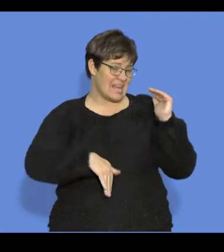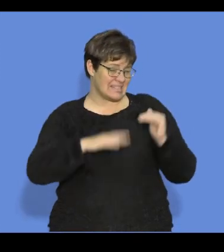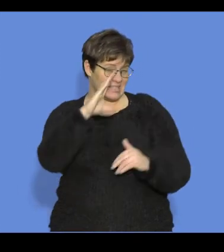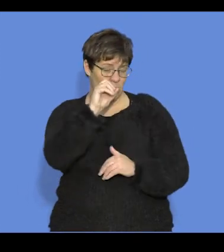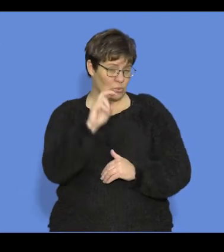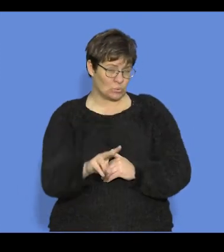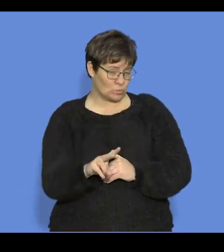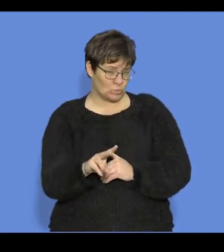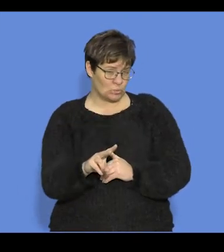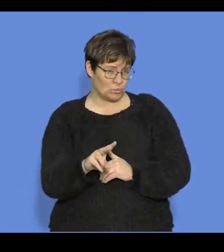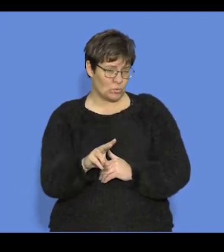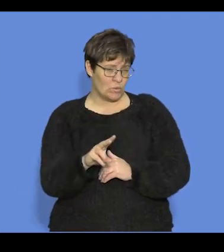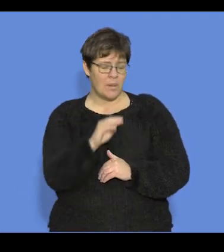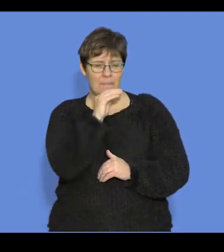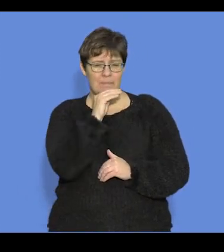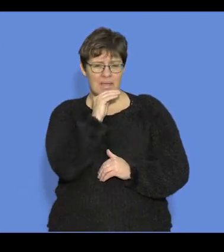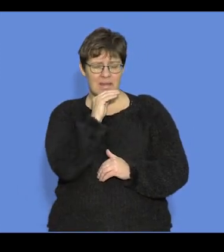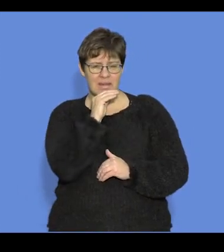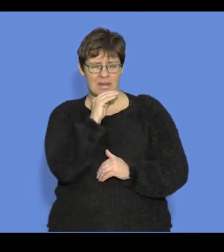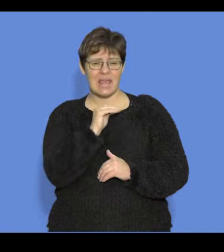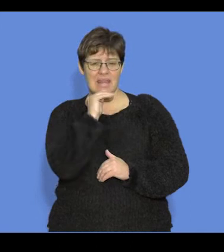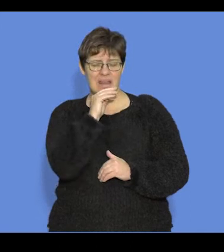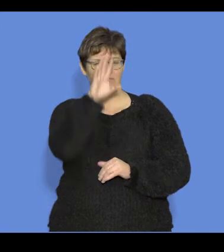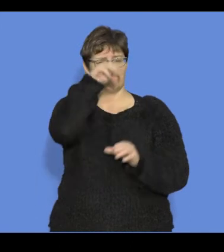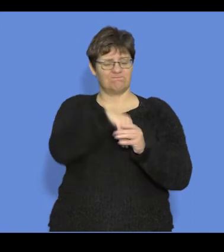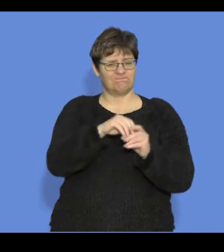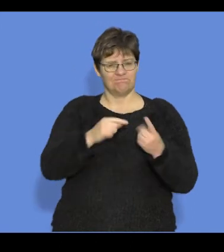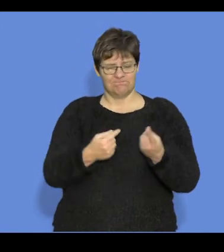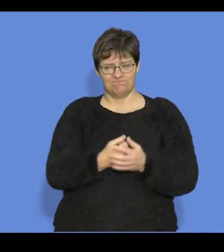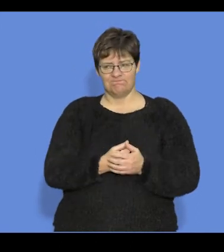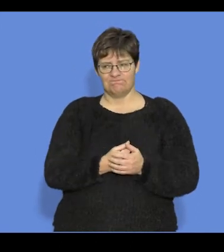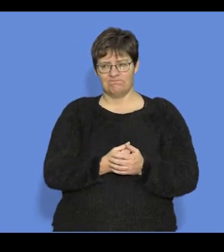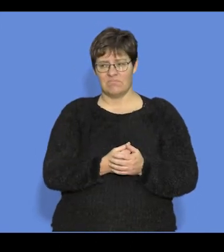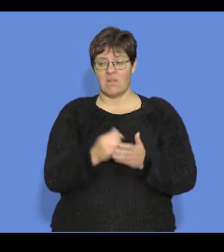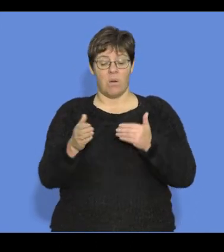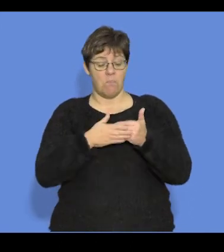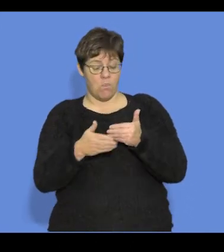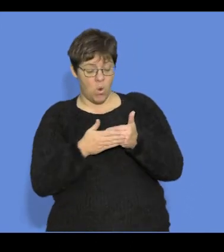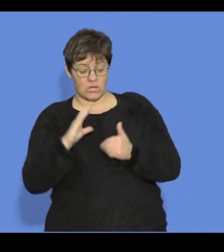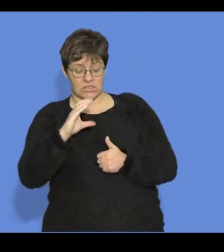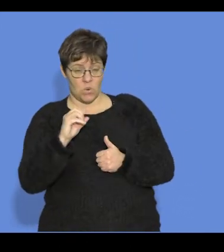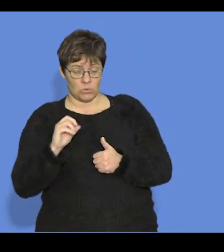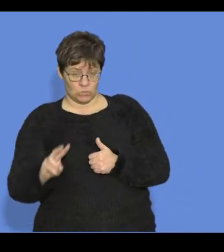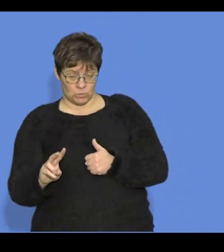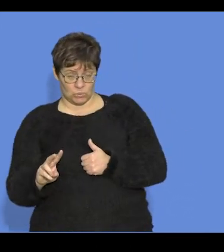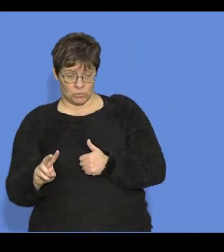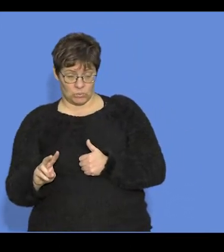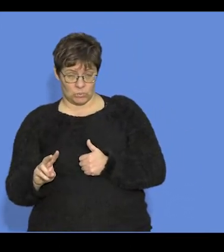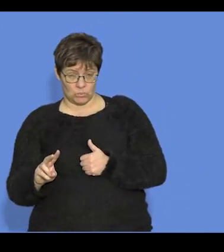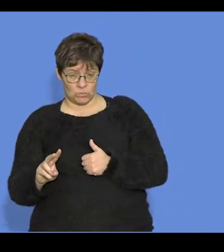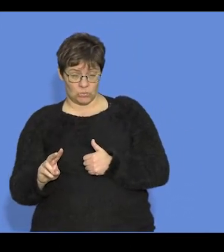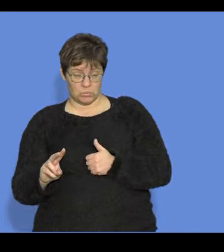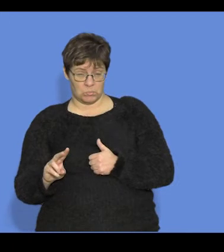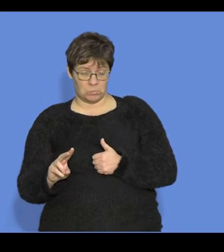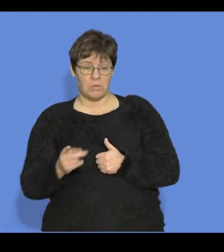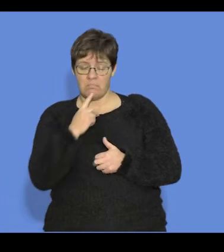it wouldn't be able to get in enough carbon dioxide. If it's got more carbon dioxide, it would be able